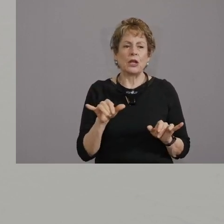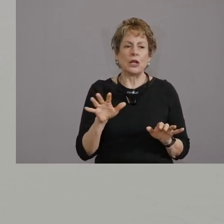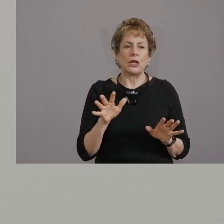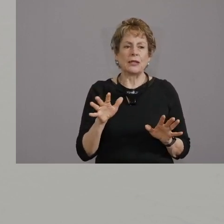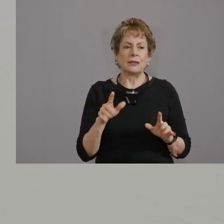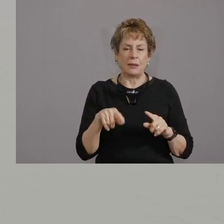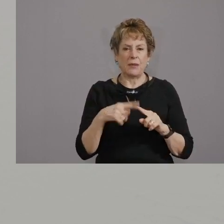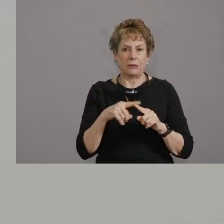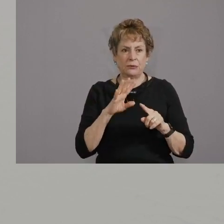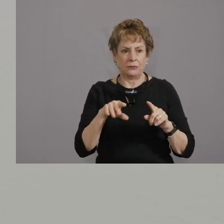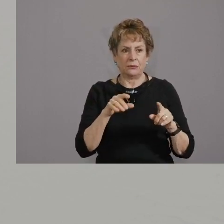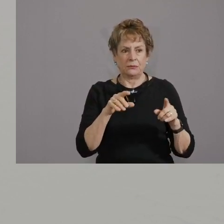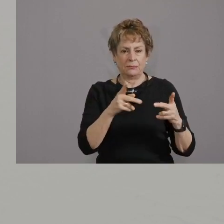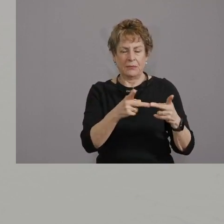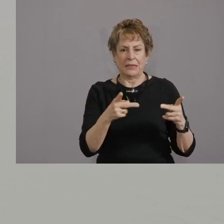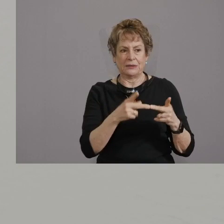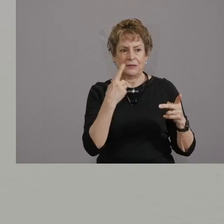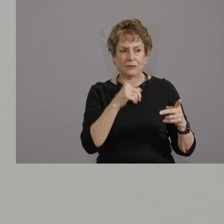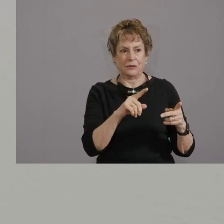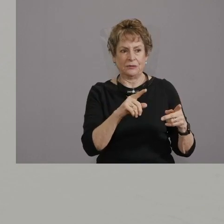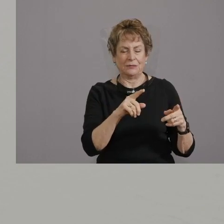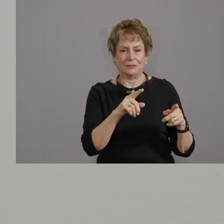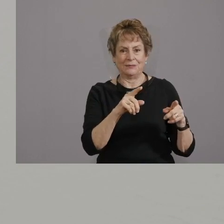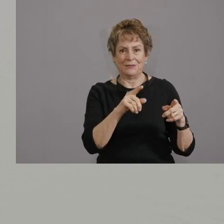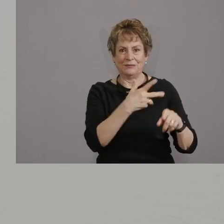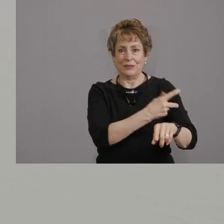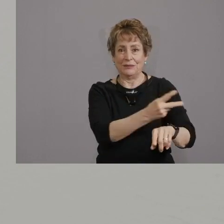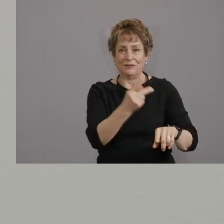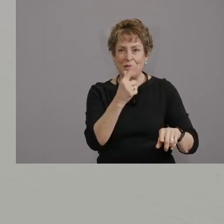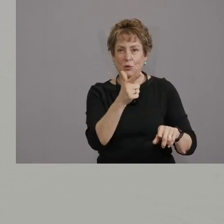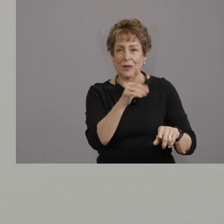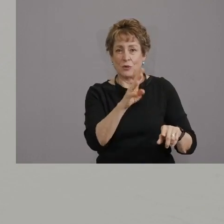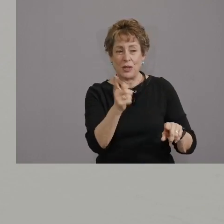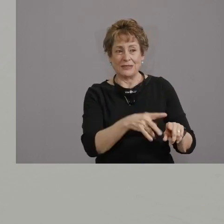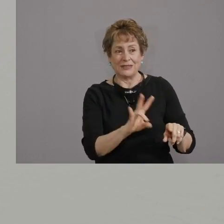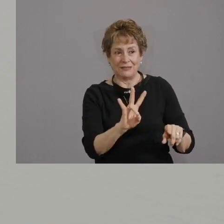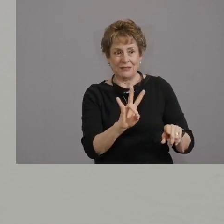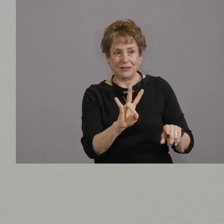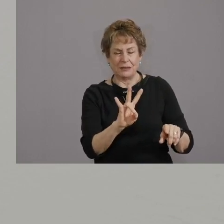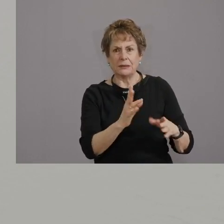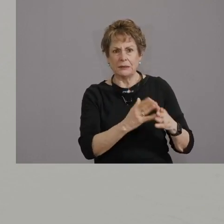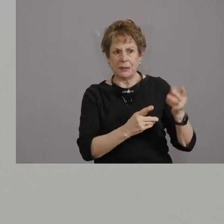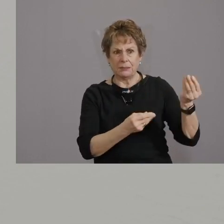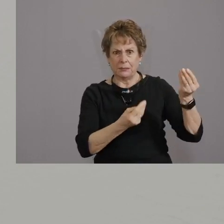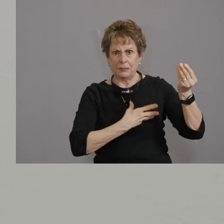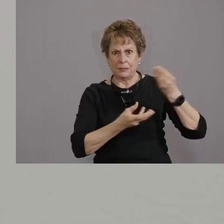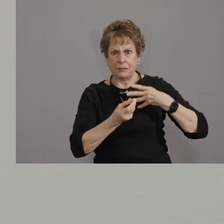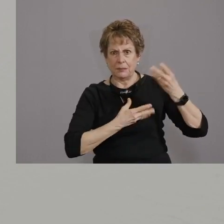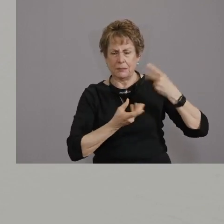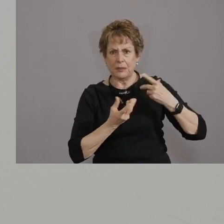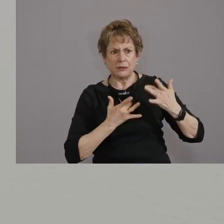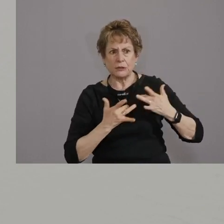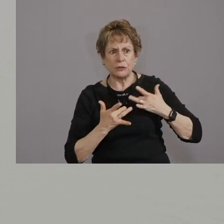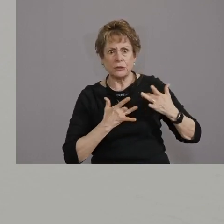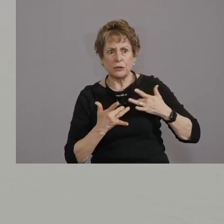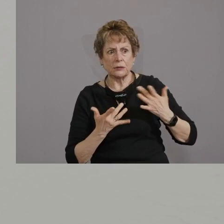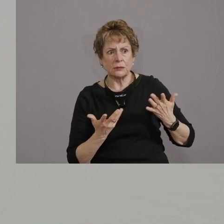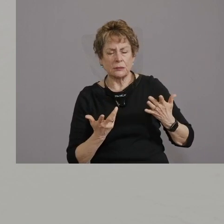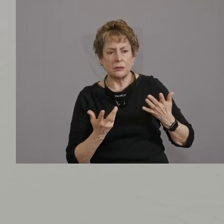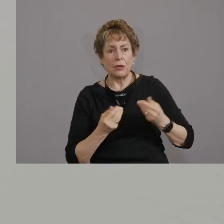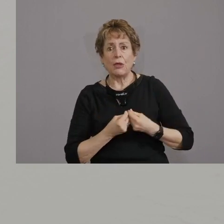some concerns that have been raised to me about the allocation for these sites and how it's going to affect distribution to other counties moving